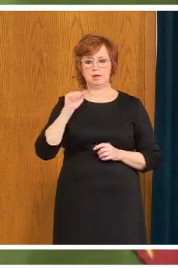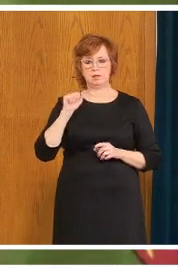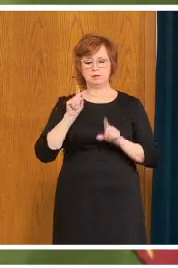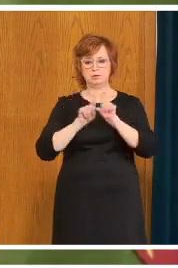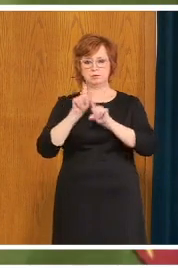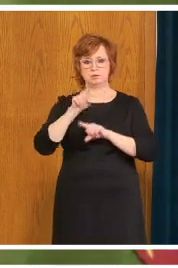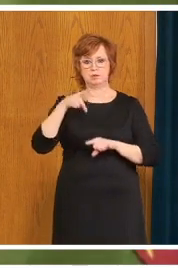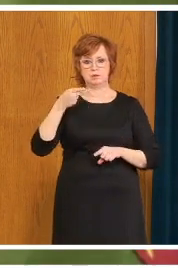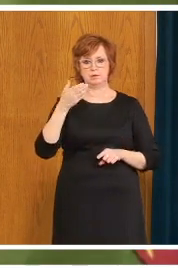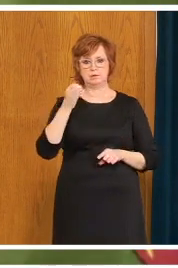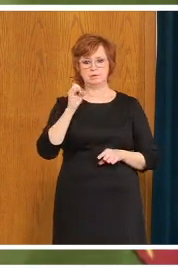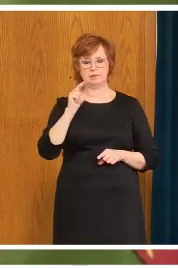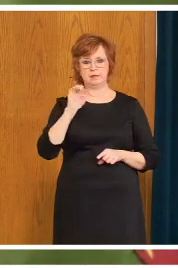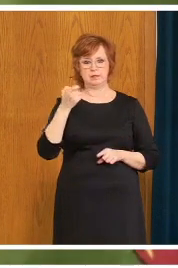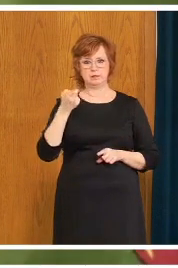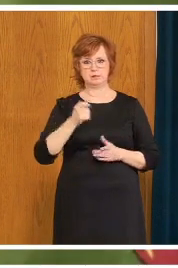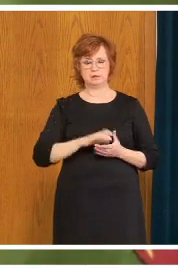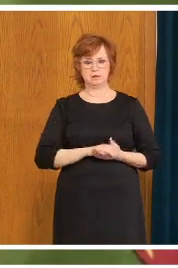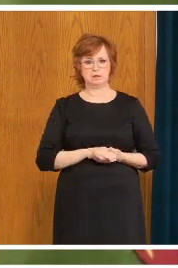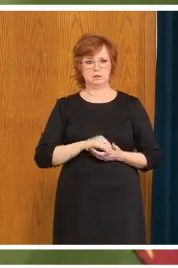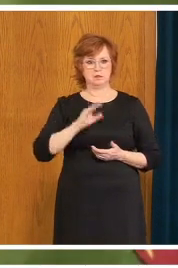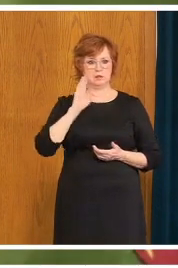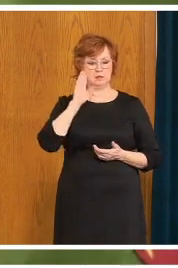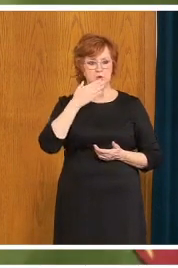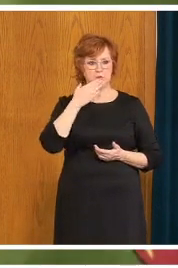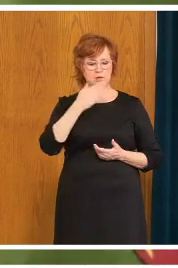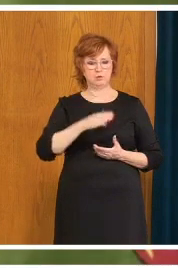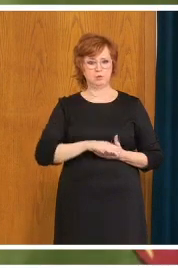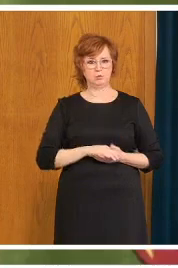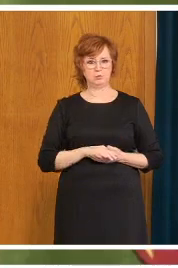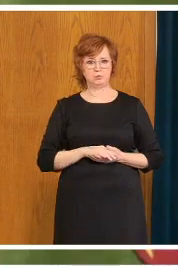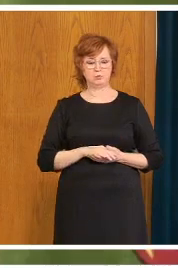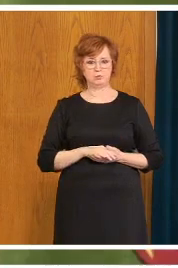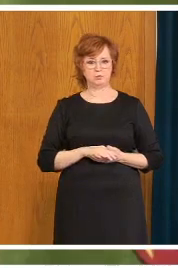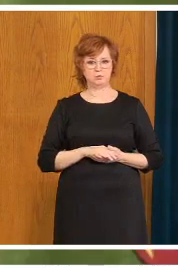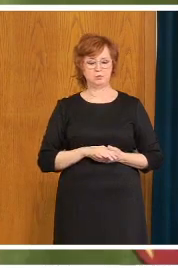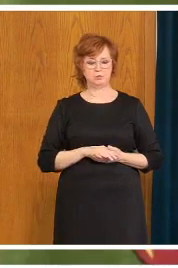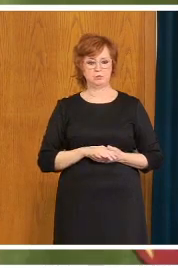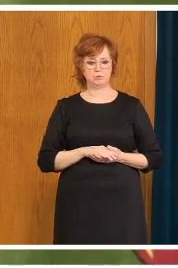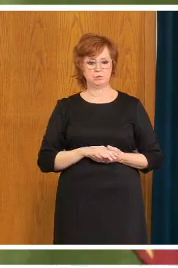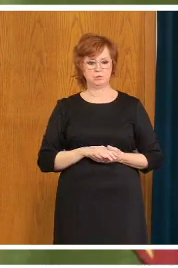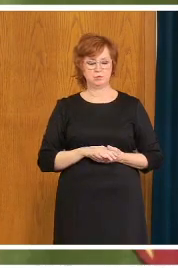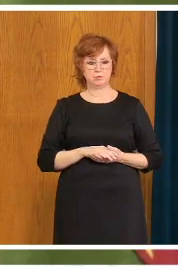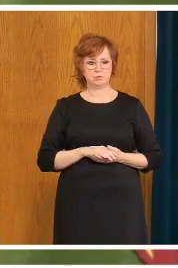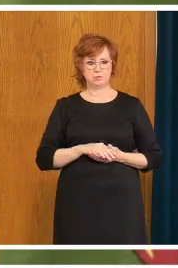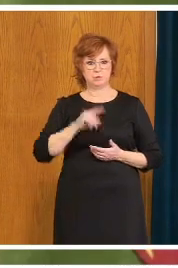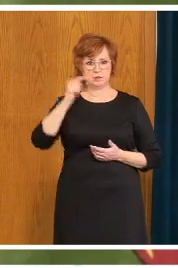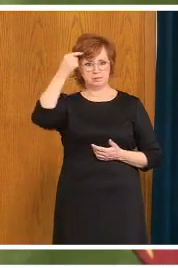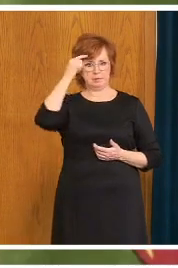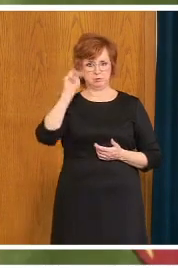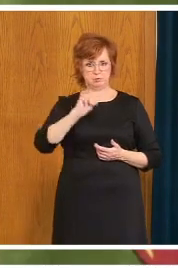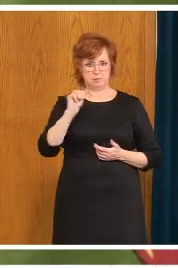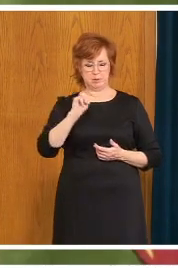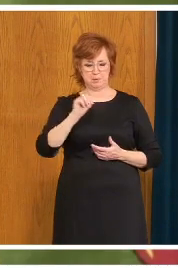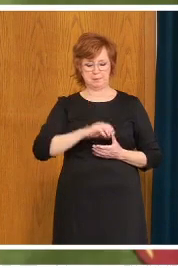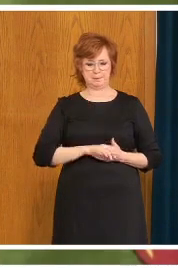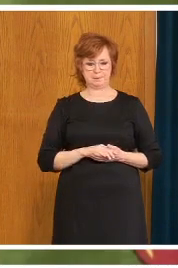Star Phoenix. Thank you for taking my question. I wanted to put this question to Minister Merriman.